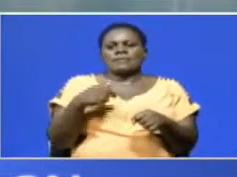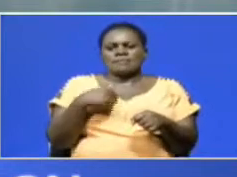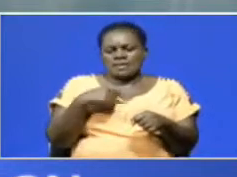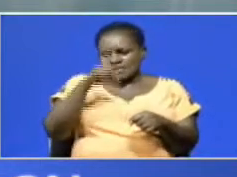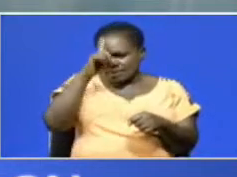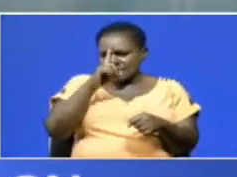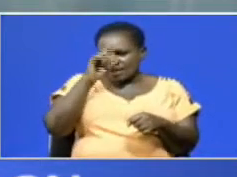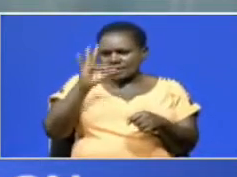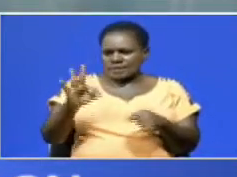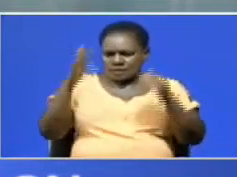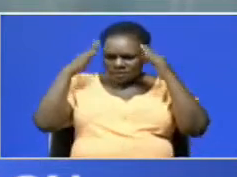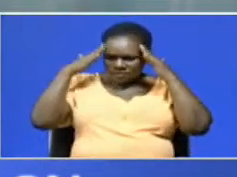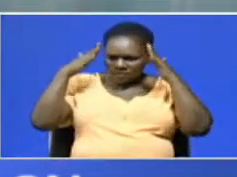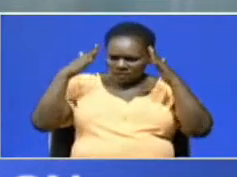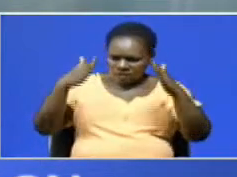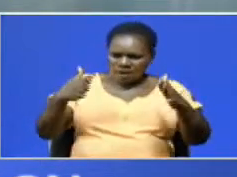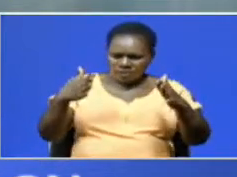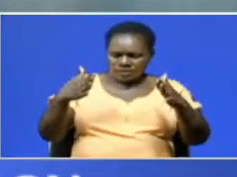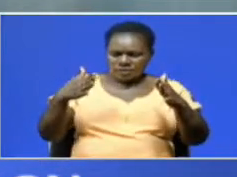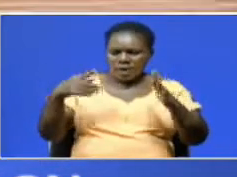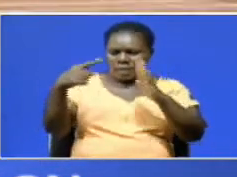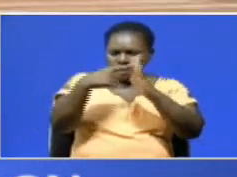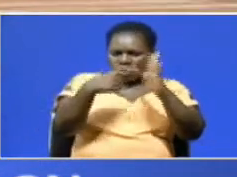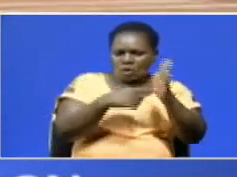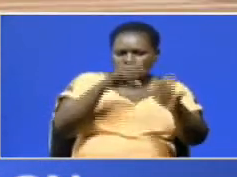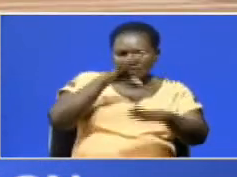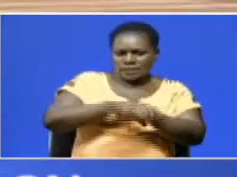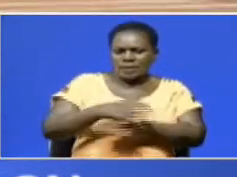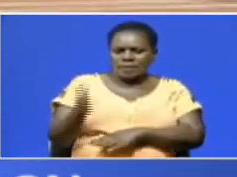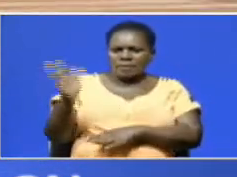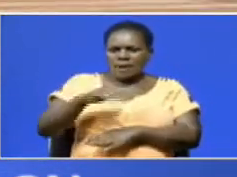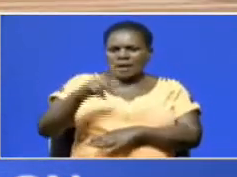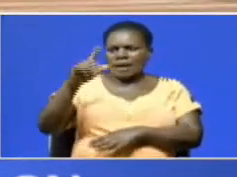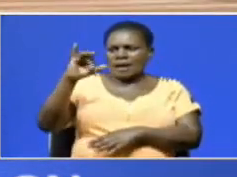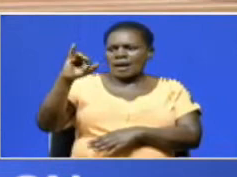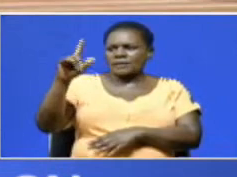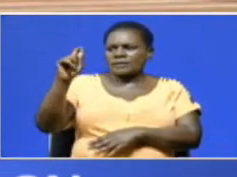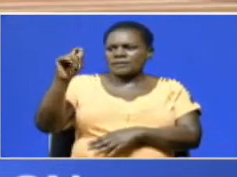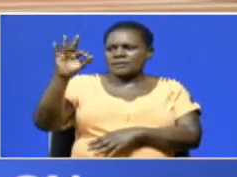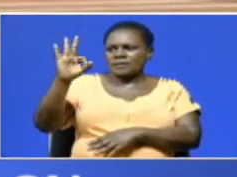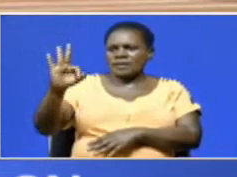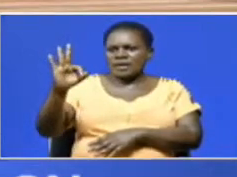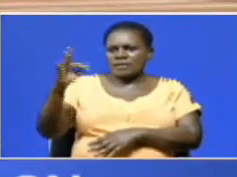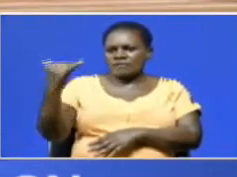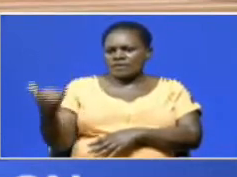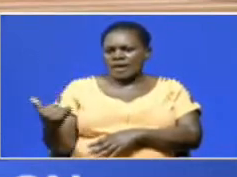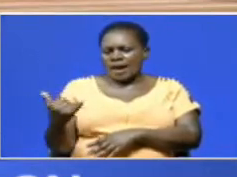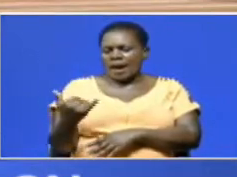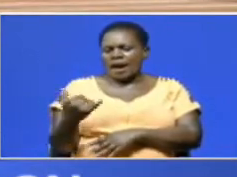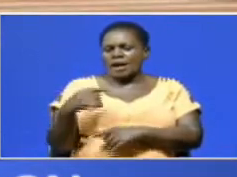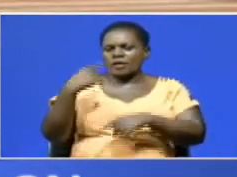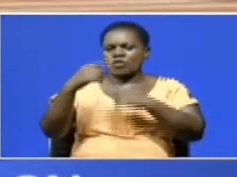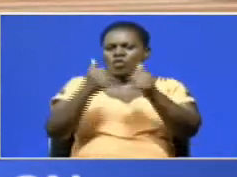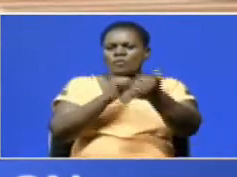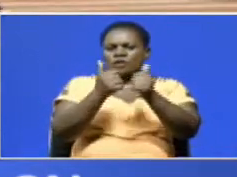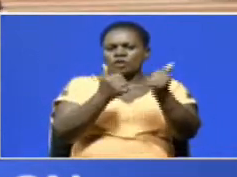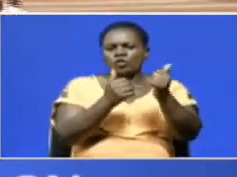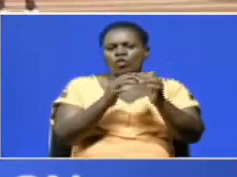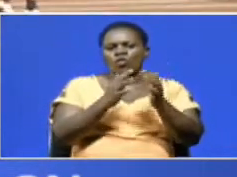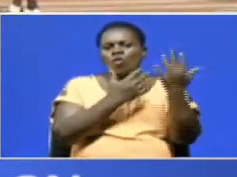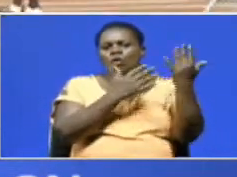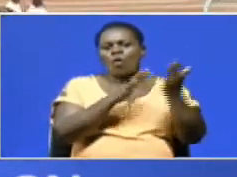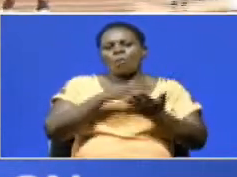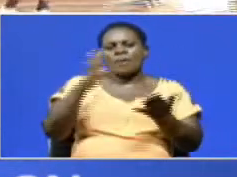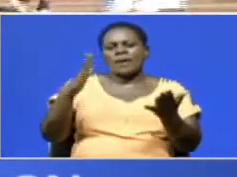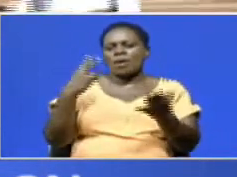match seriously and win point by point. The return of ITF Junior Tournament was the greatest hope for tennis players in this country,